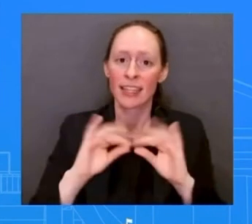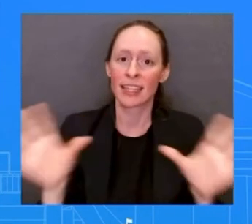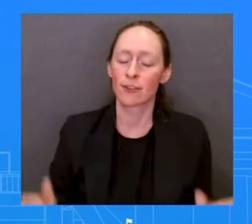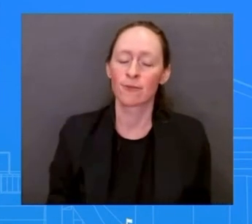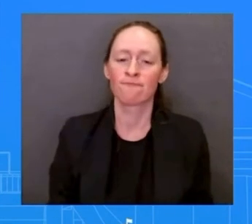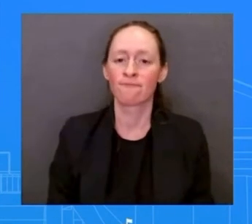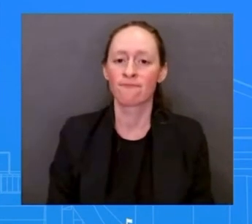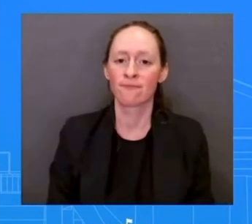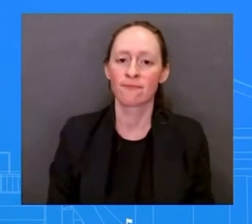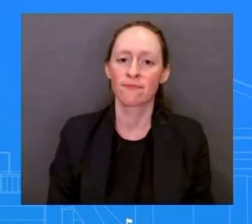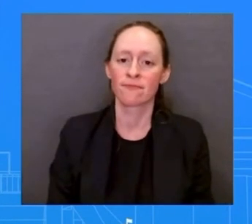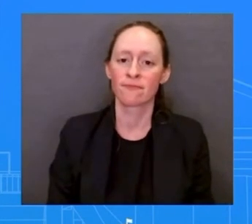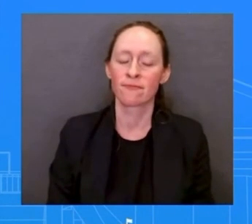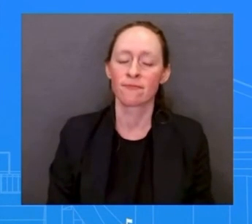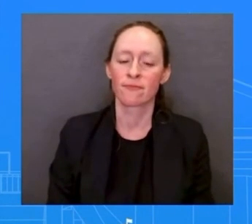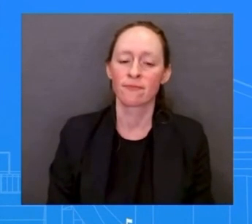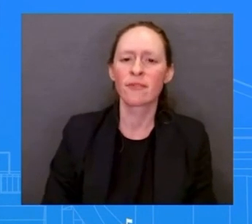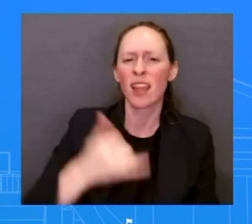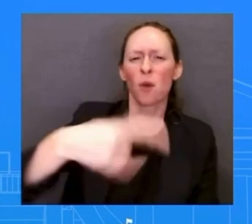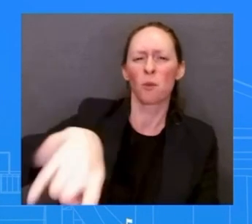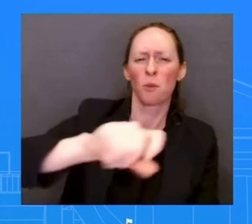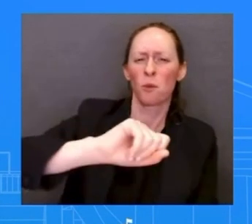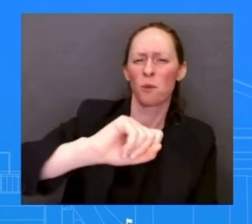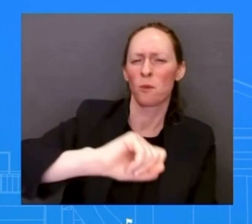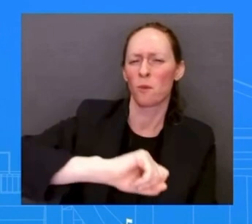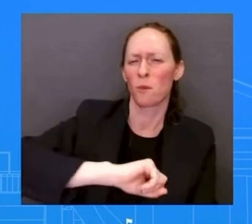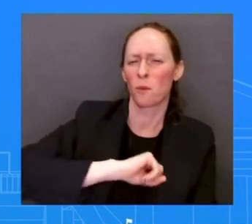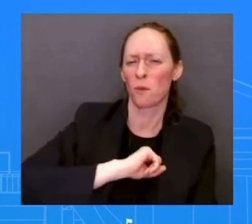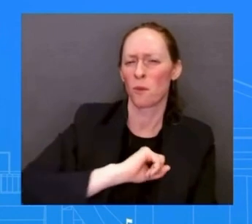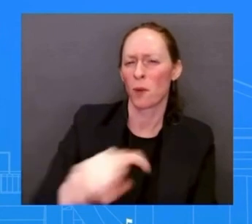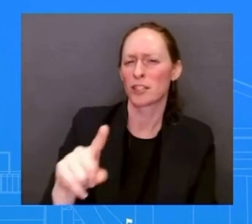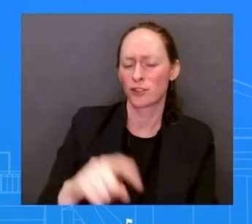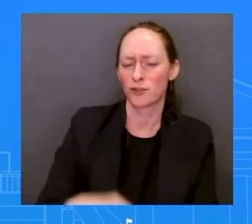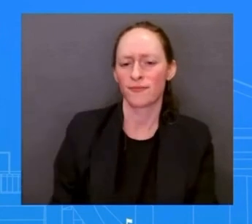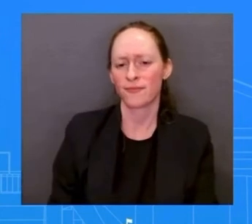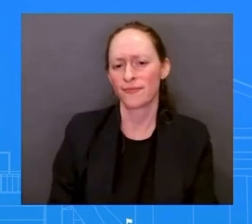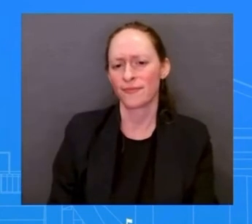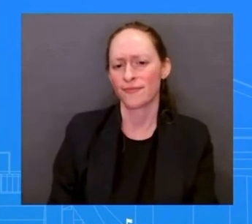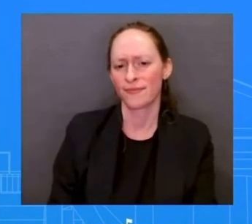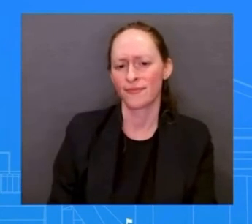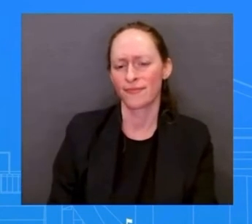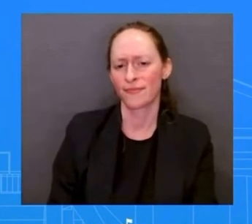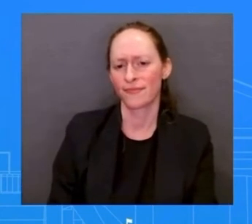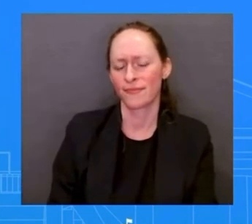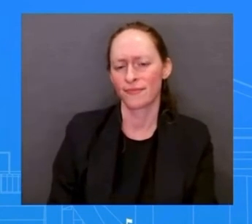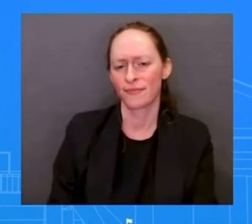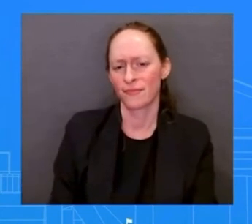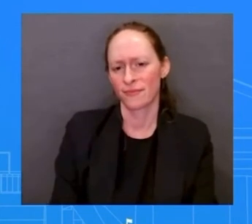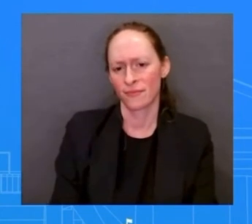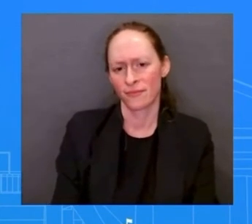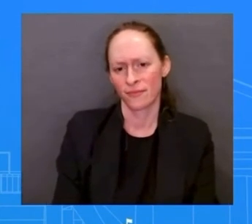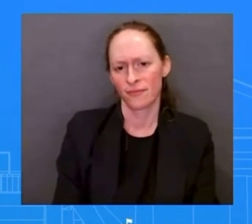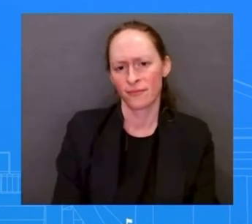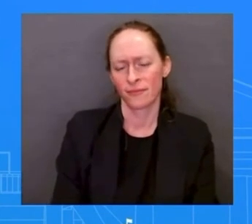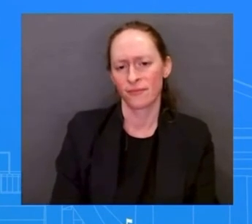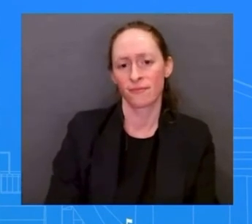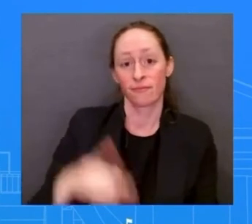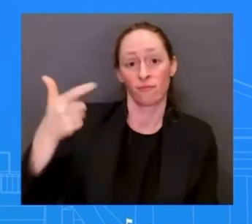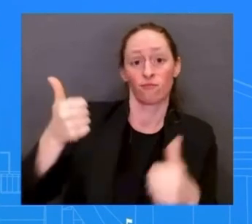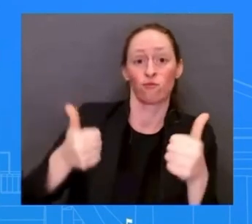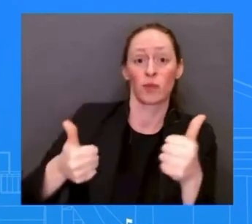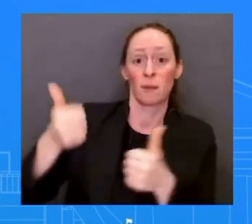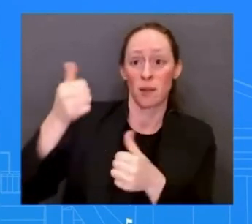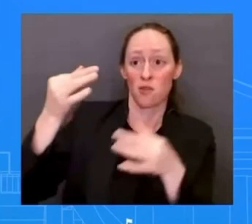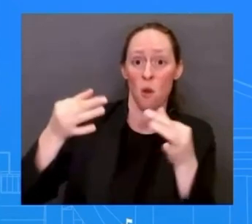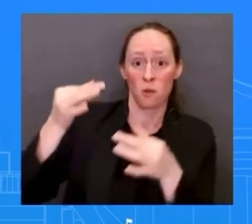have big repercussions in other countries. Some are accessing implications on their own societies. So do you